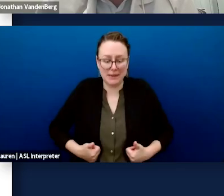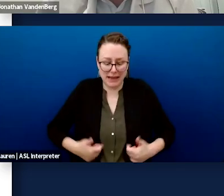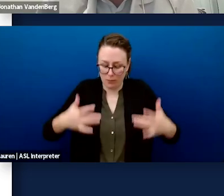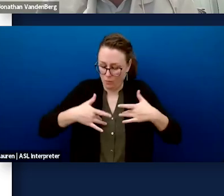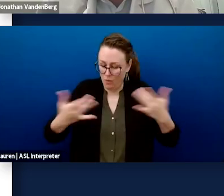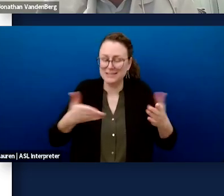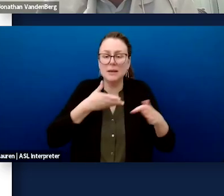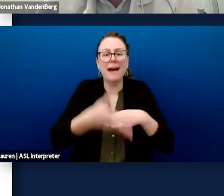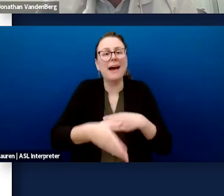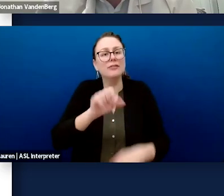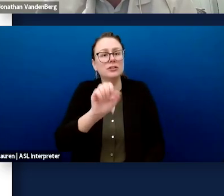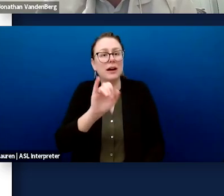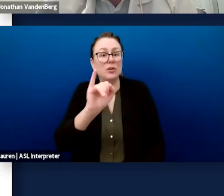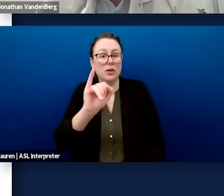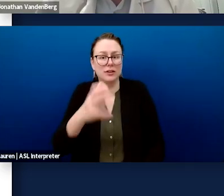after a spinal cord injury.